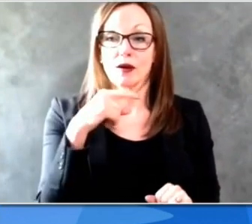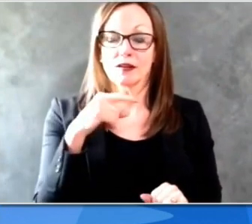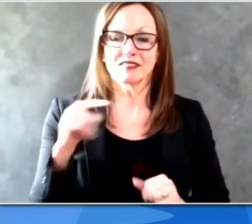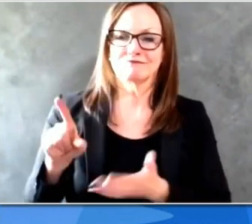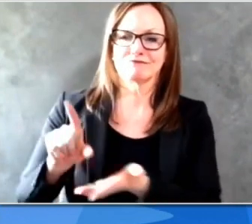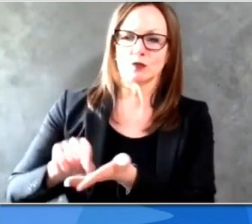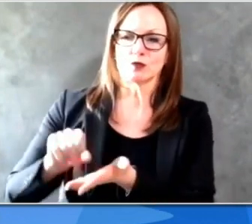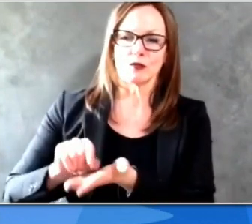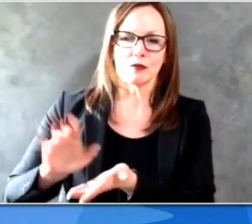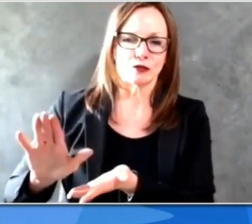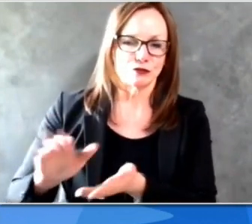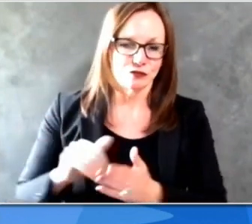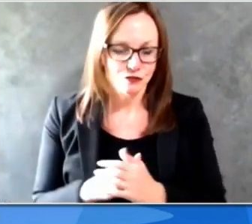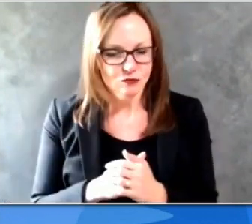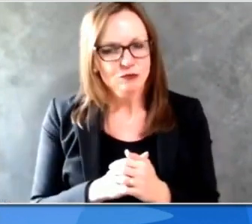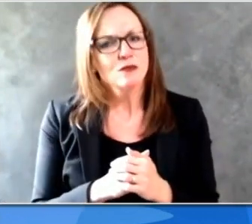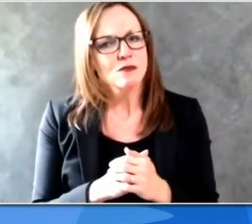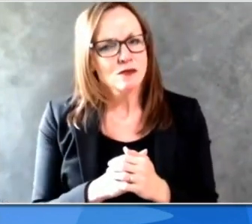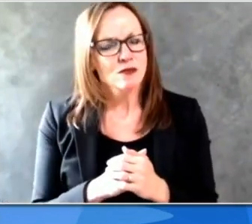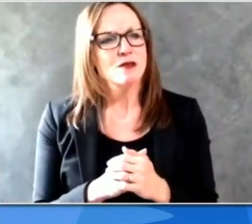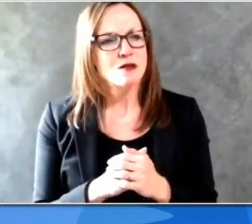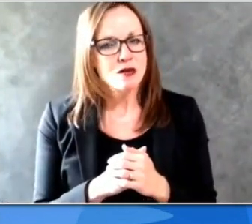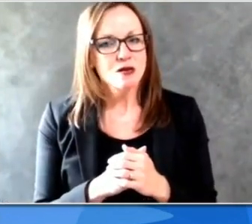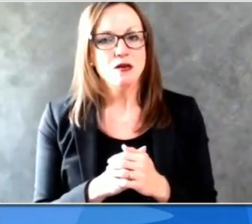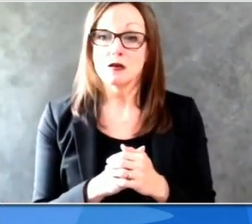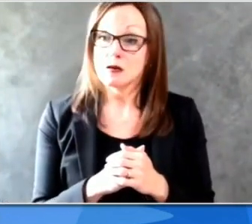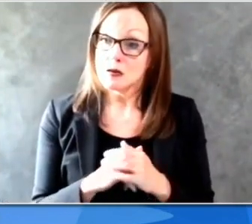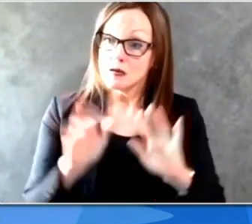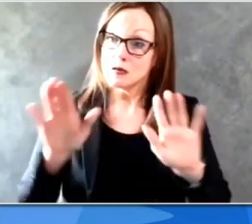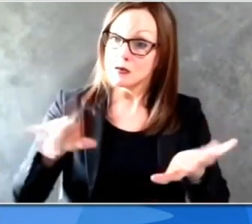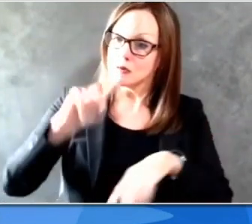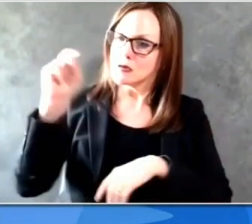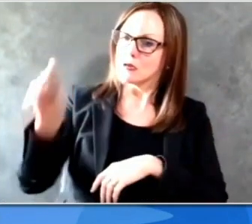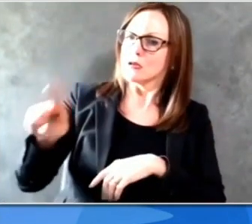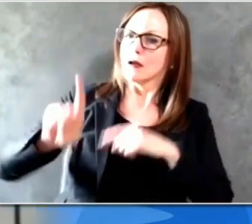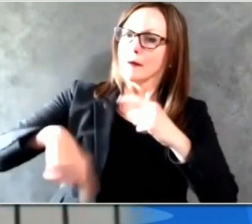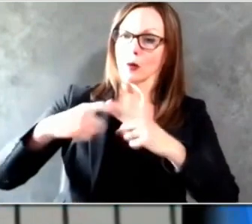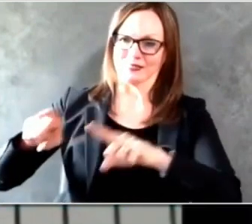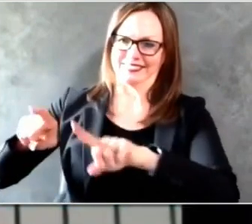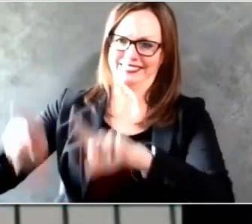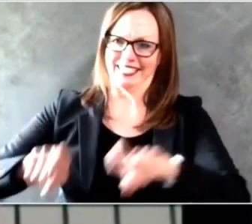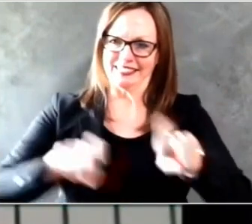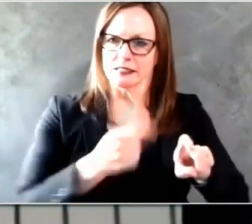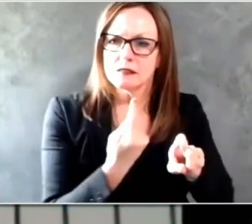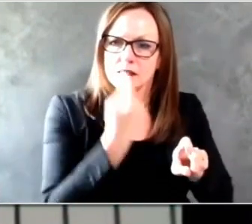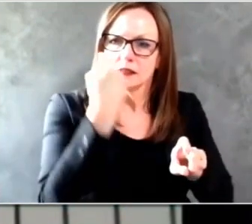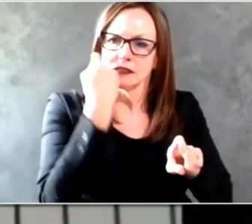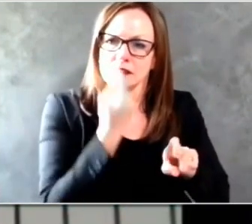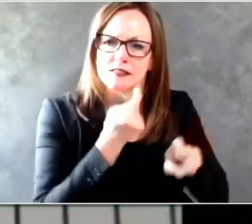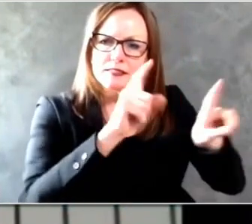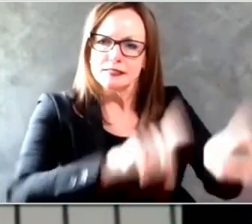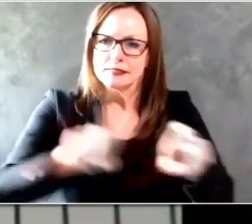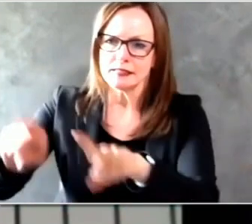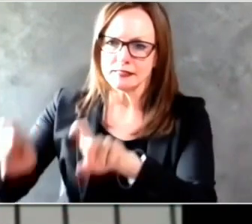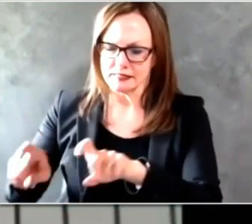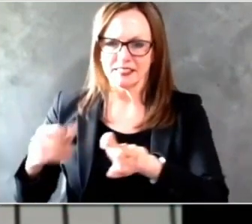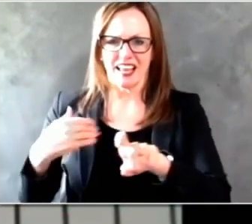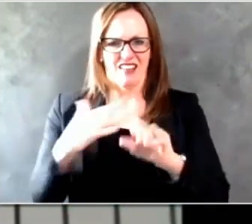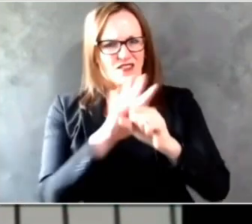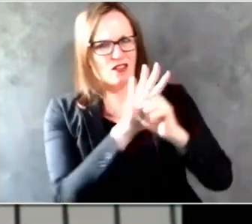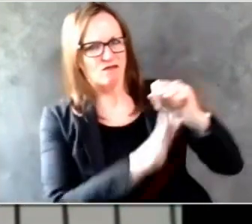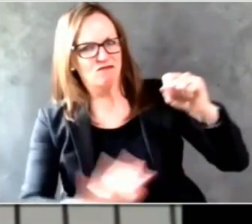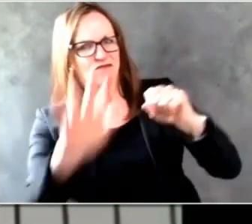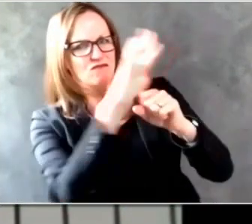daily percentage of positive mm-hmm. tests that's reported each day. Yeah, it's a great question, actually. And I would say that